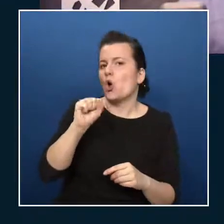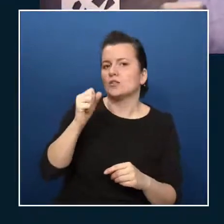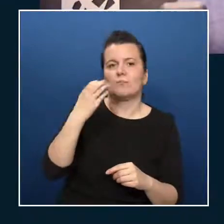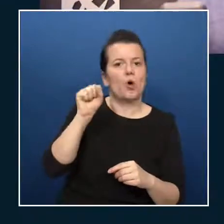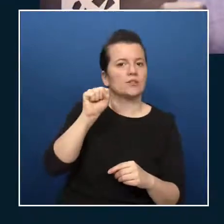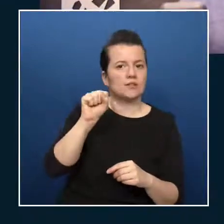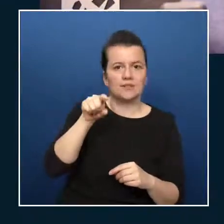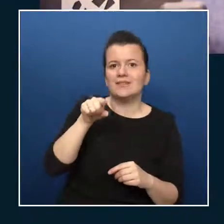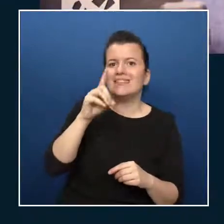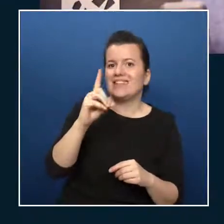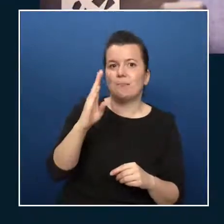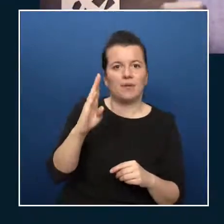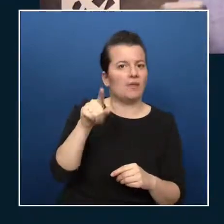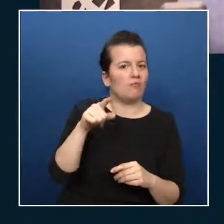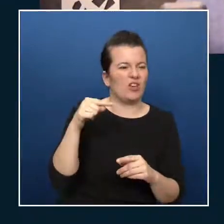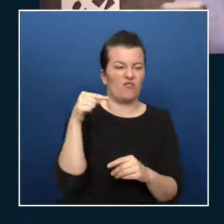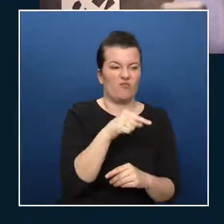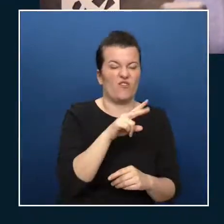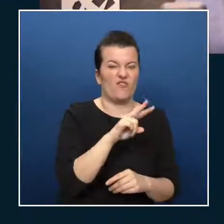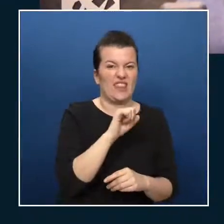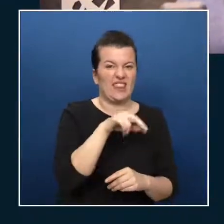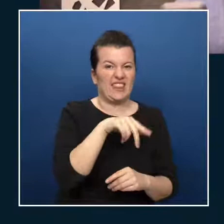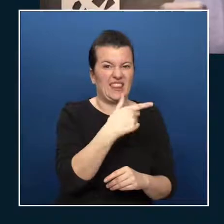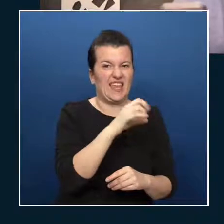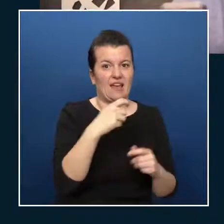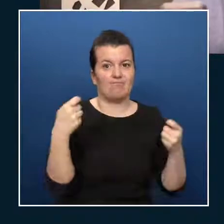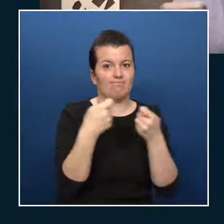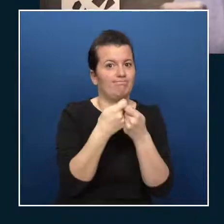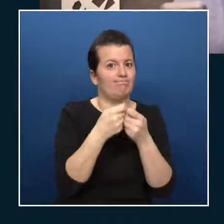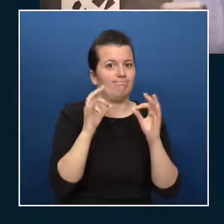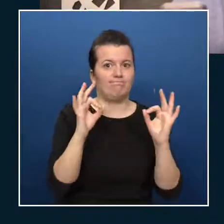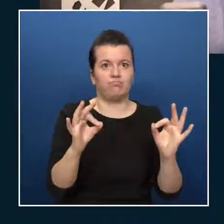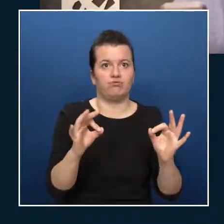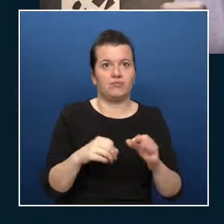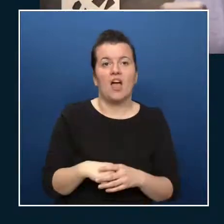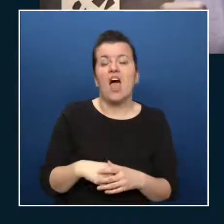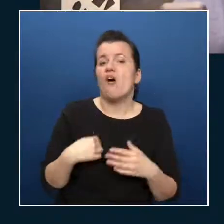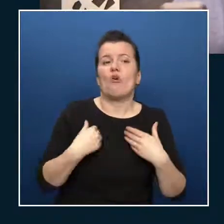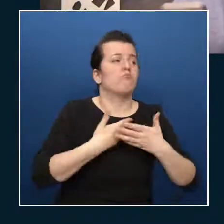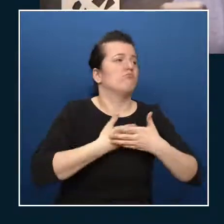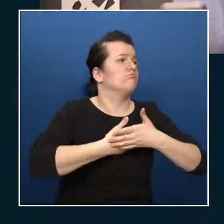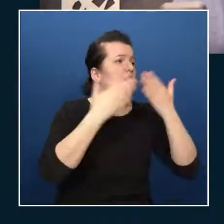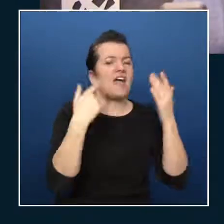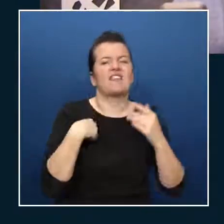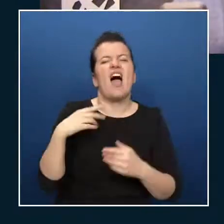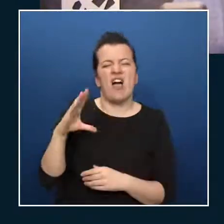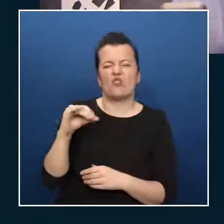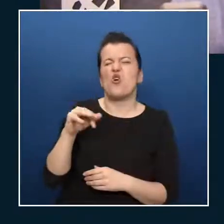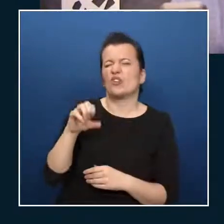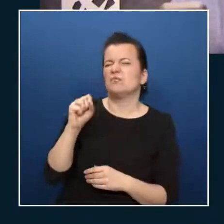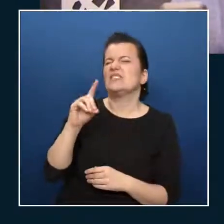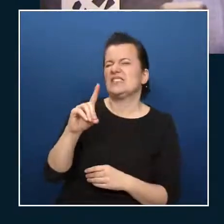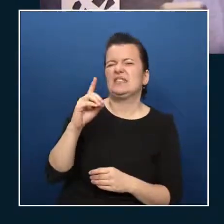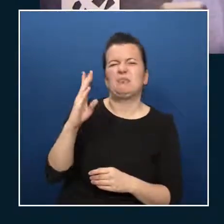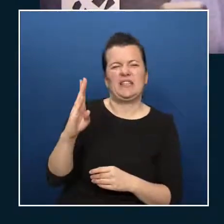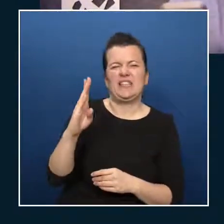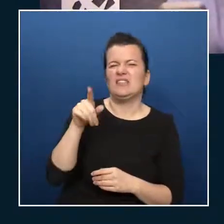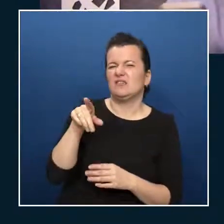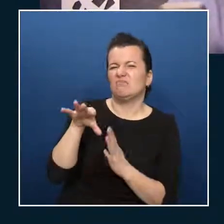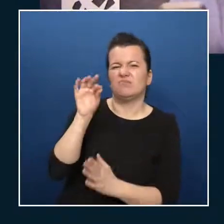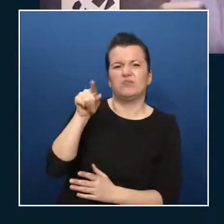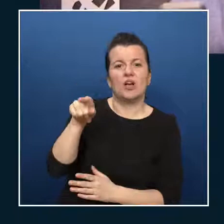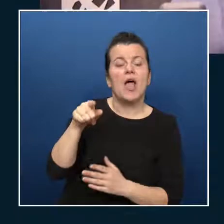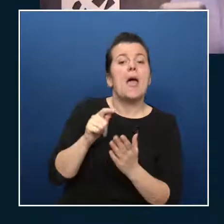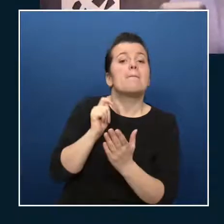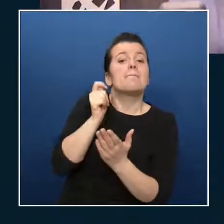that application. That's why I would choose Cosmos DB for any application that has critical data, because the payments that you